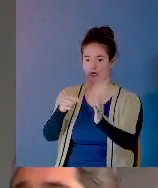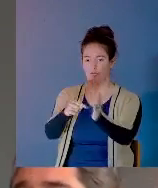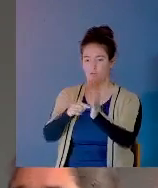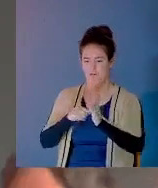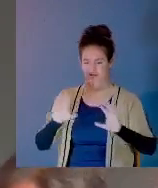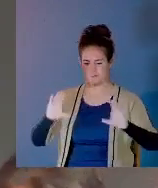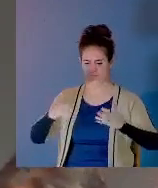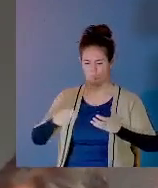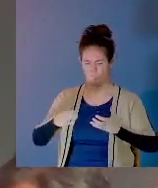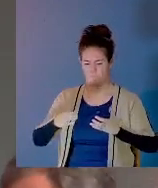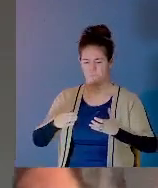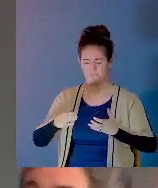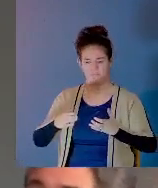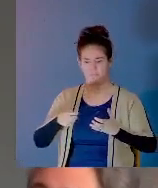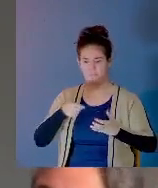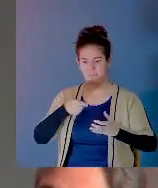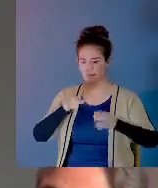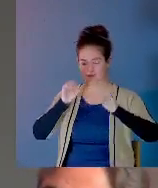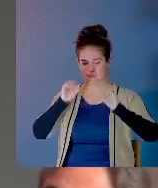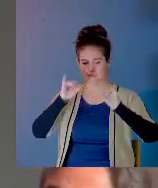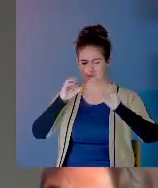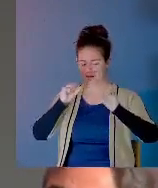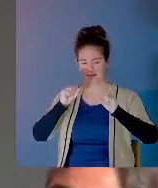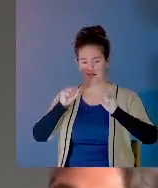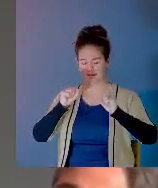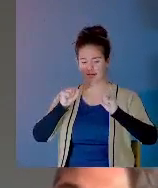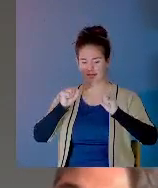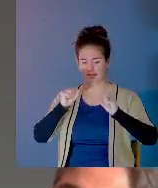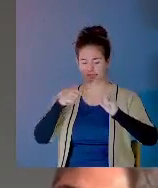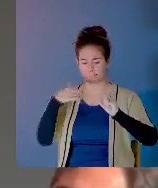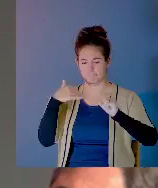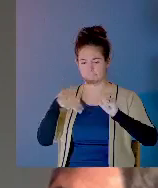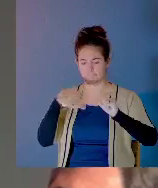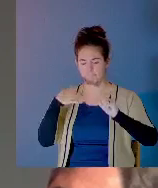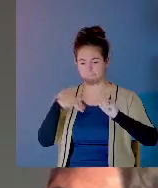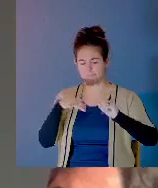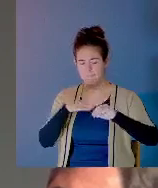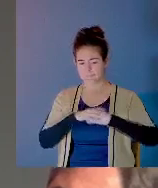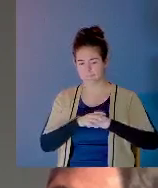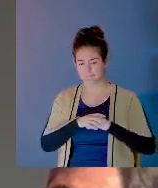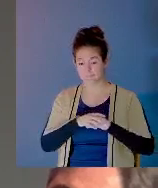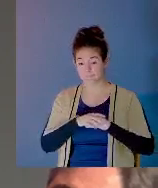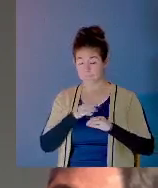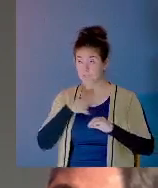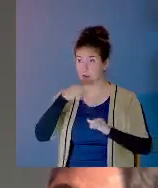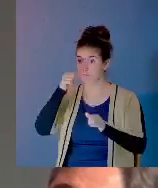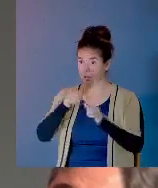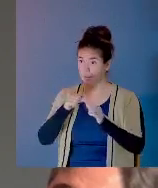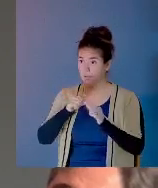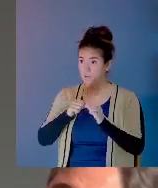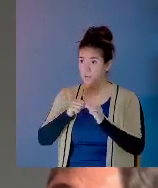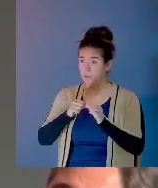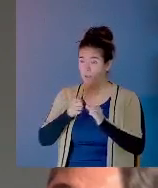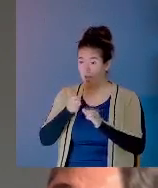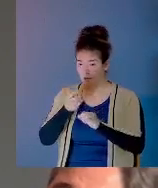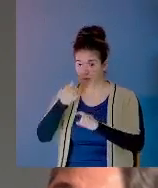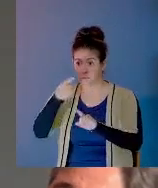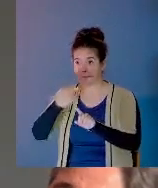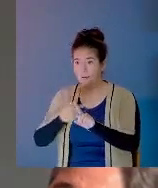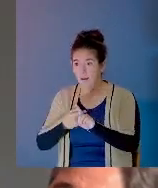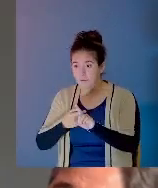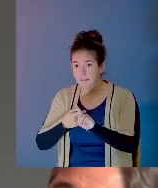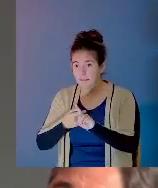amazing. And then I remember a couple months afterwards, I said to the guys out, we'd break up into